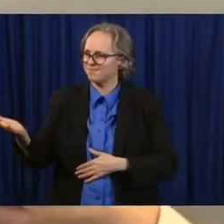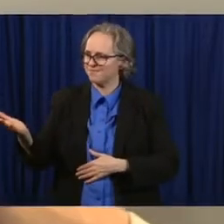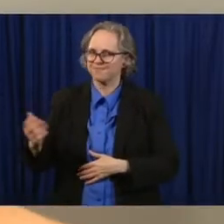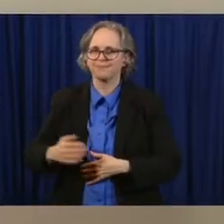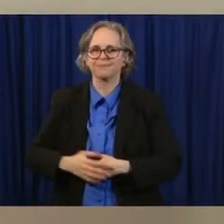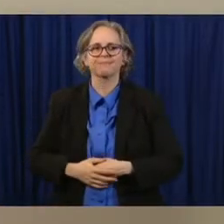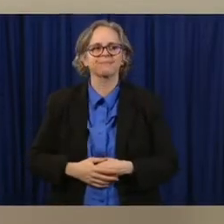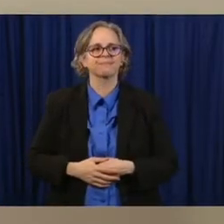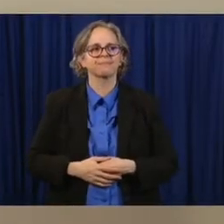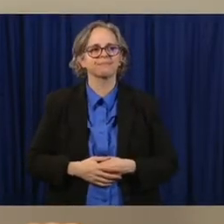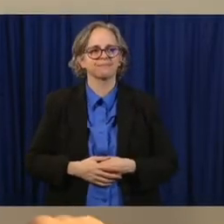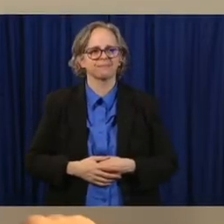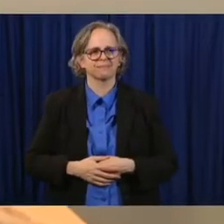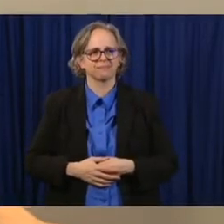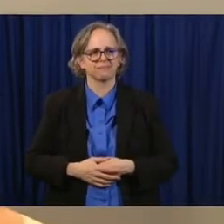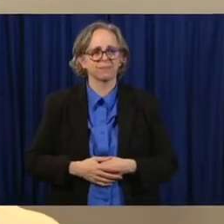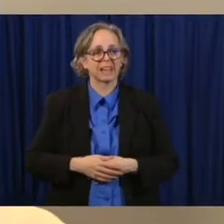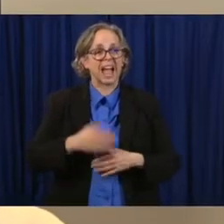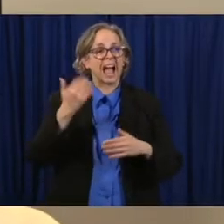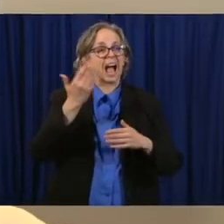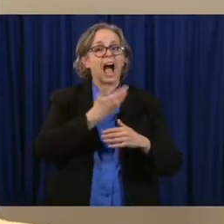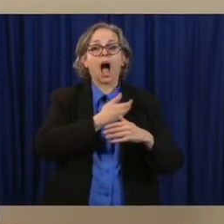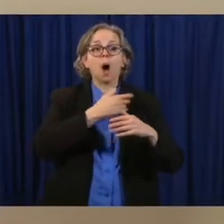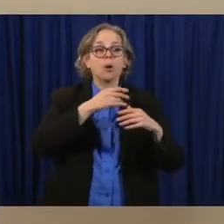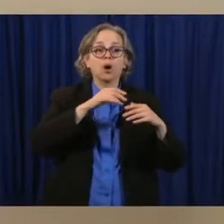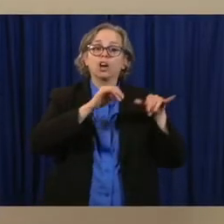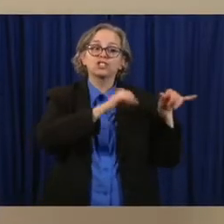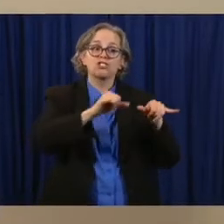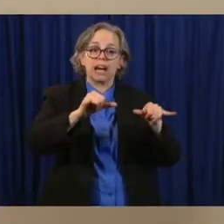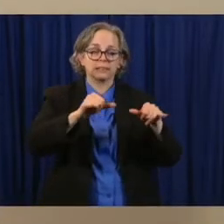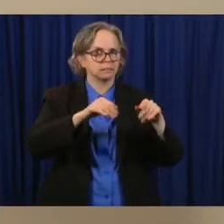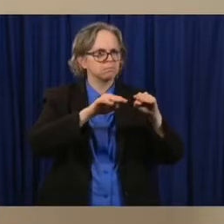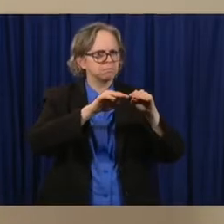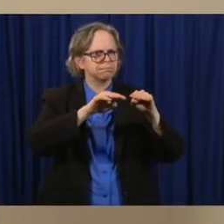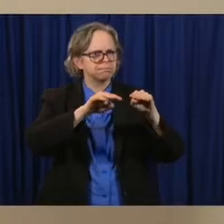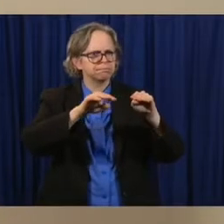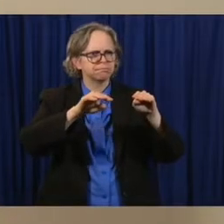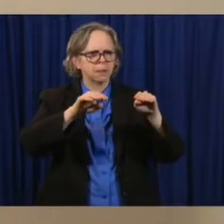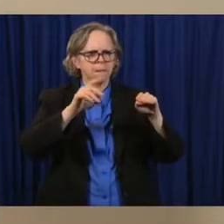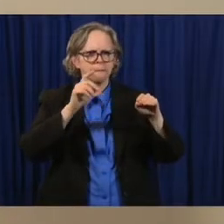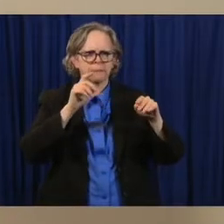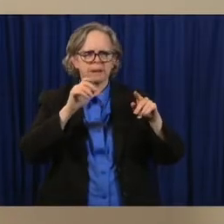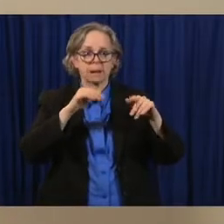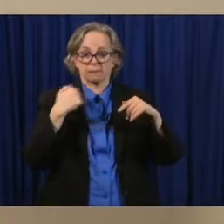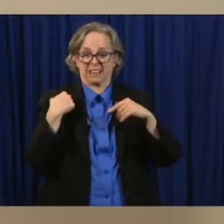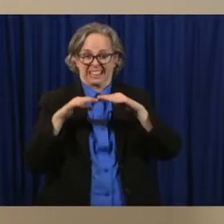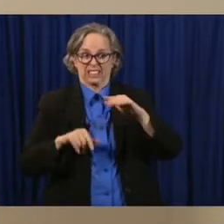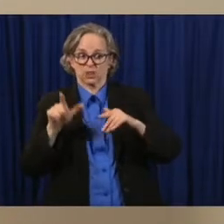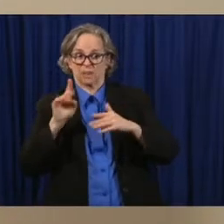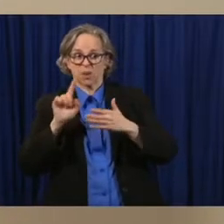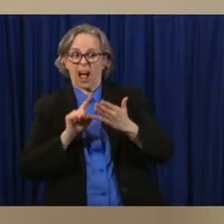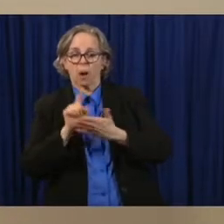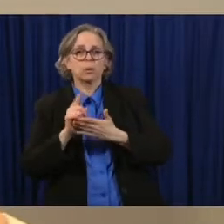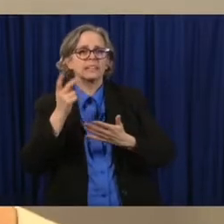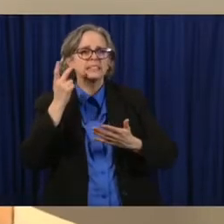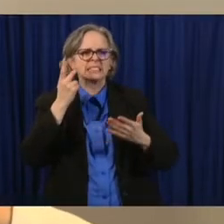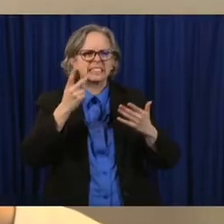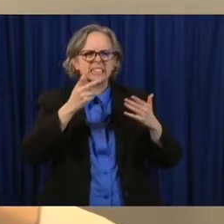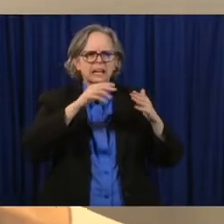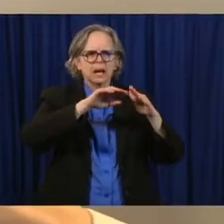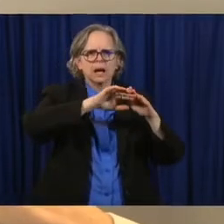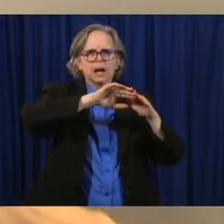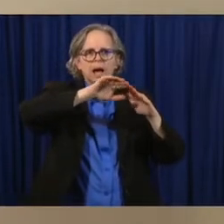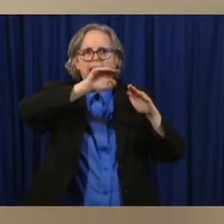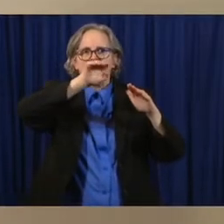Similarly, our trends are continuing, but we did see in the last 24 hours a dip in our cases to